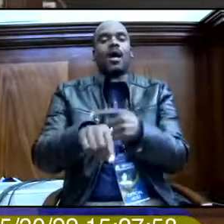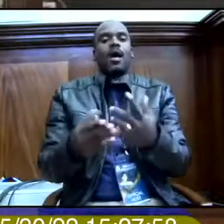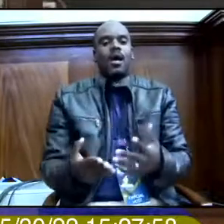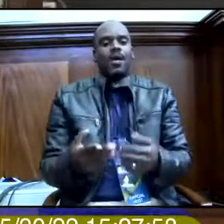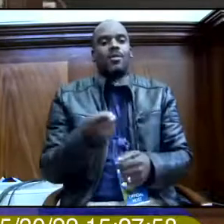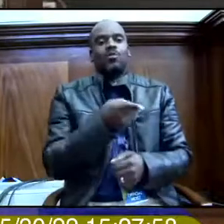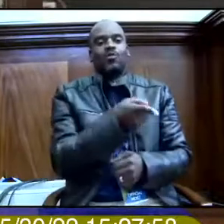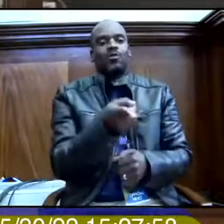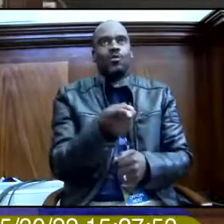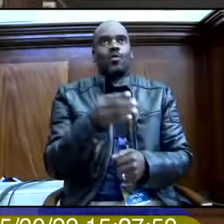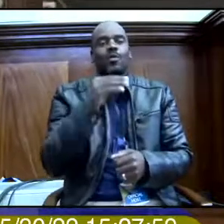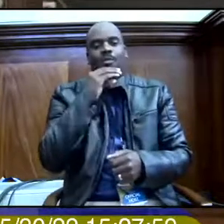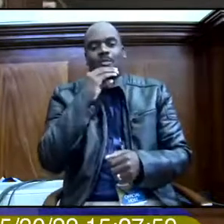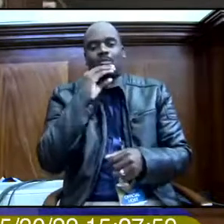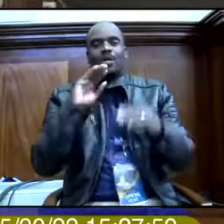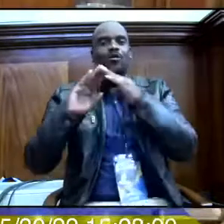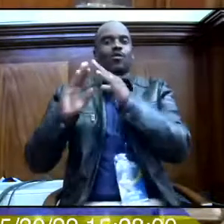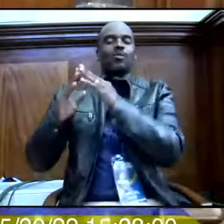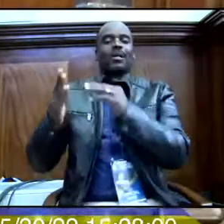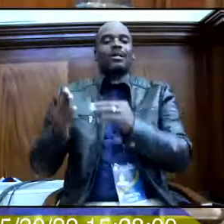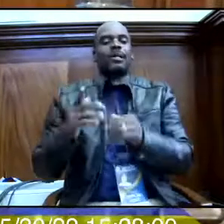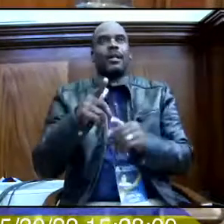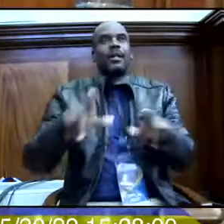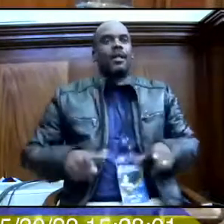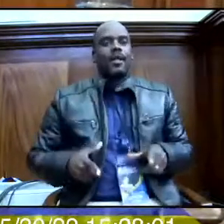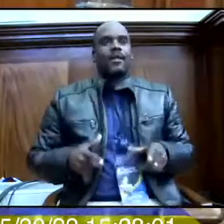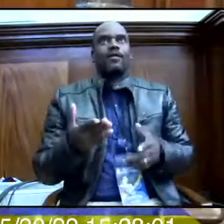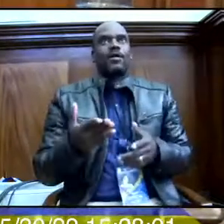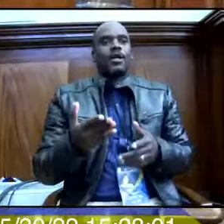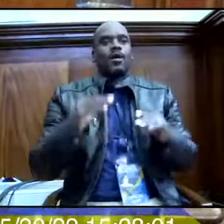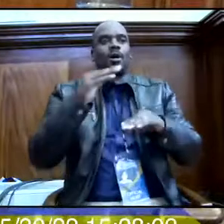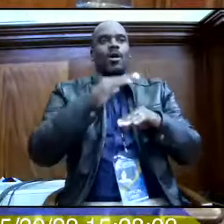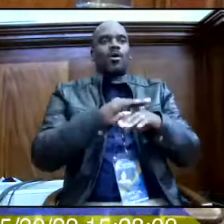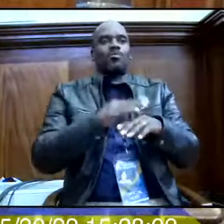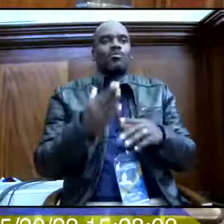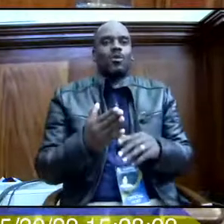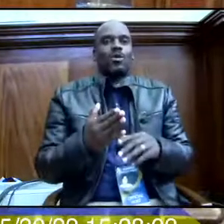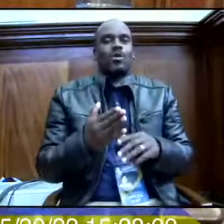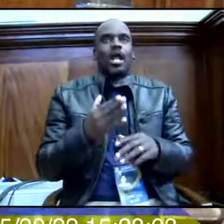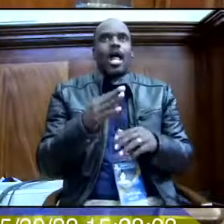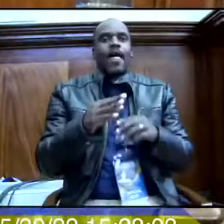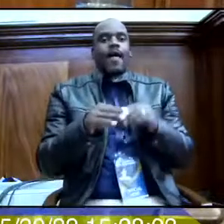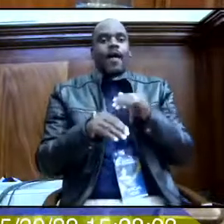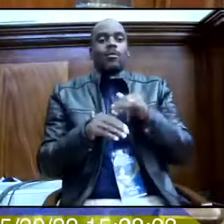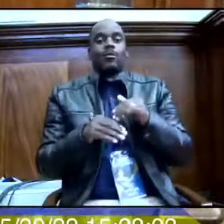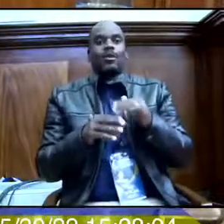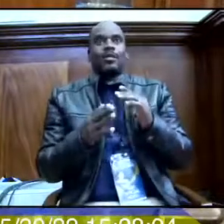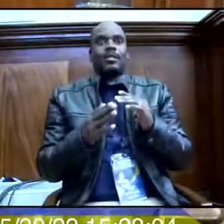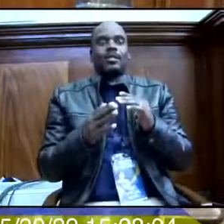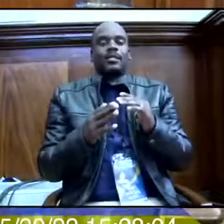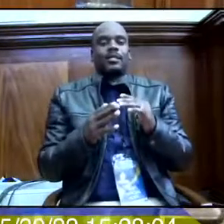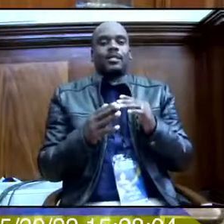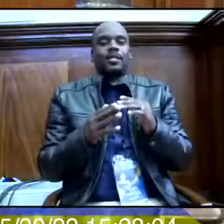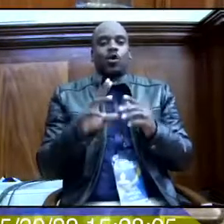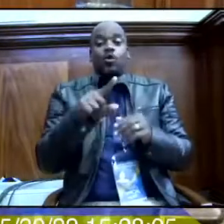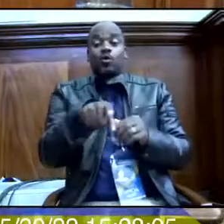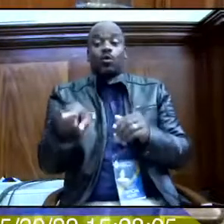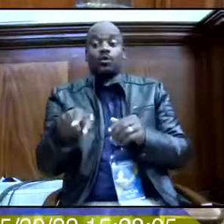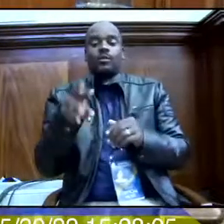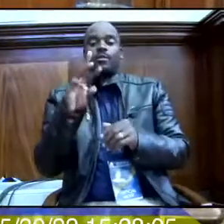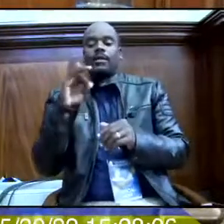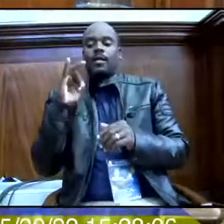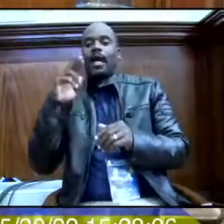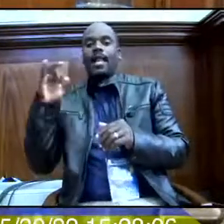hoodwinked society into relying upon multinational corporations to extract those minerals